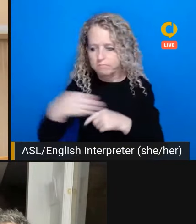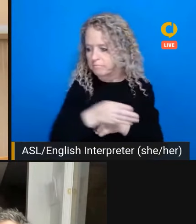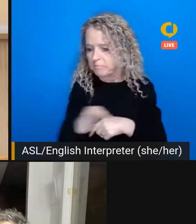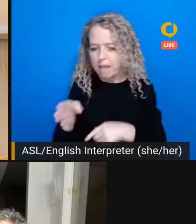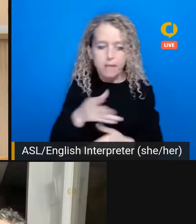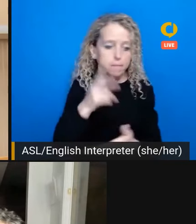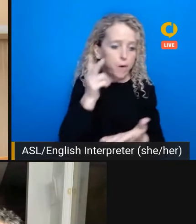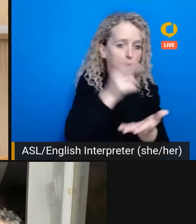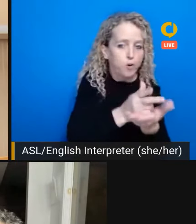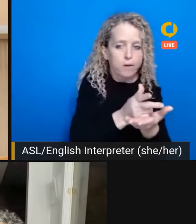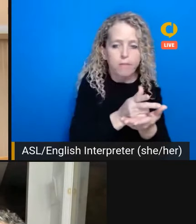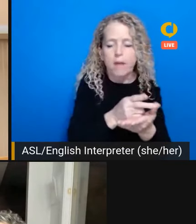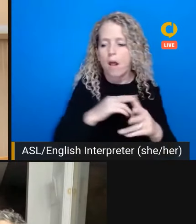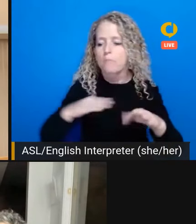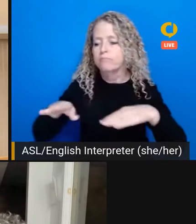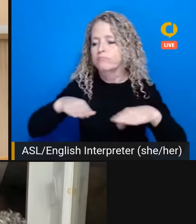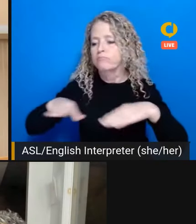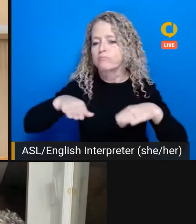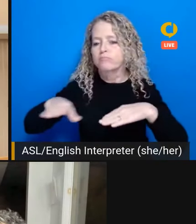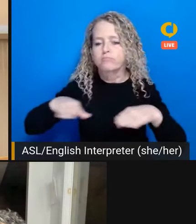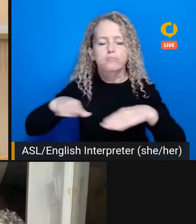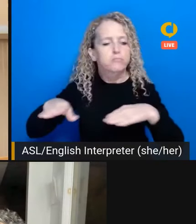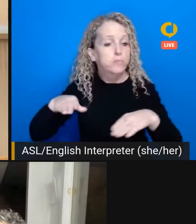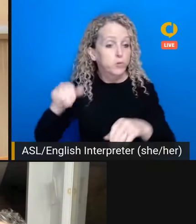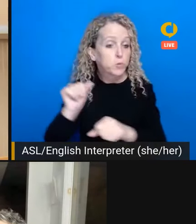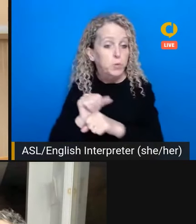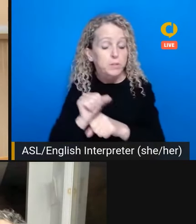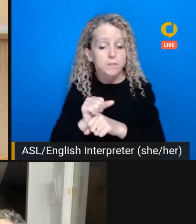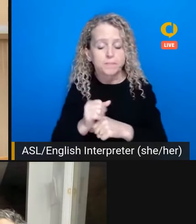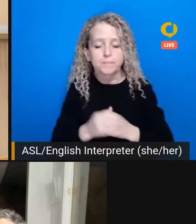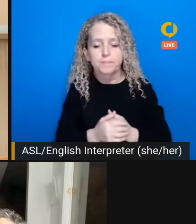the rest of the way to work. And those kinds of,